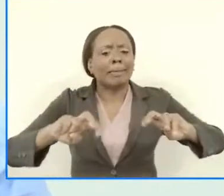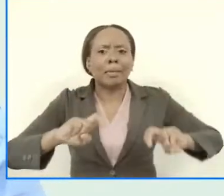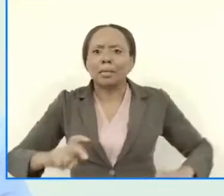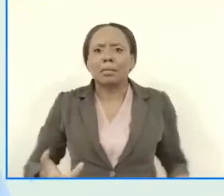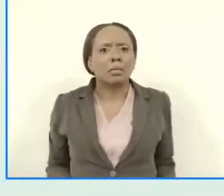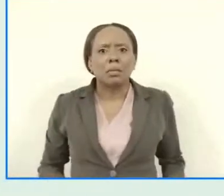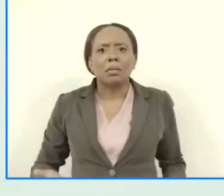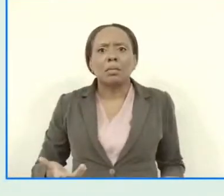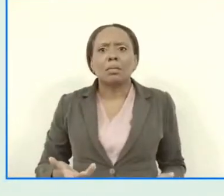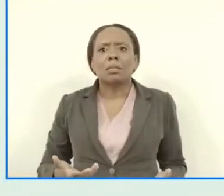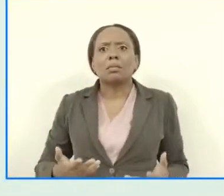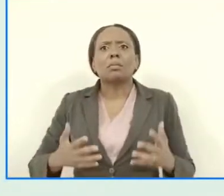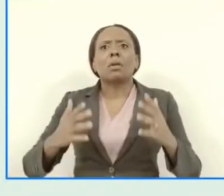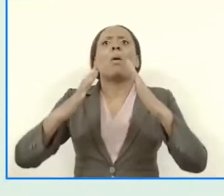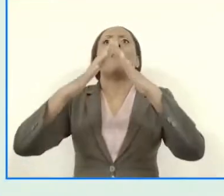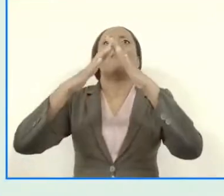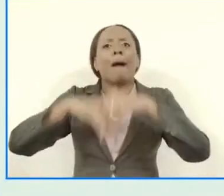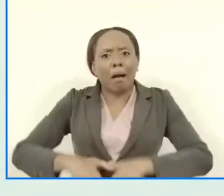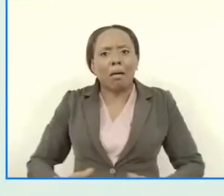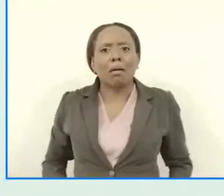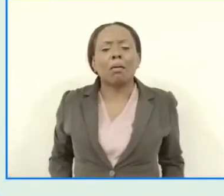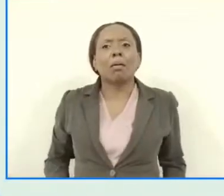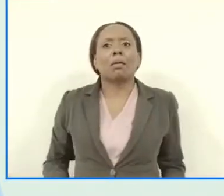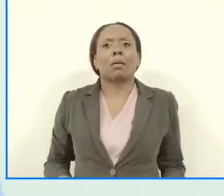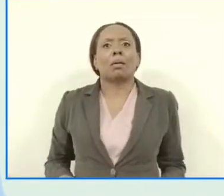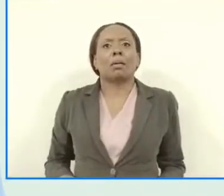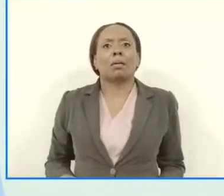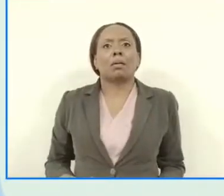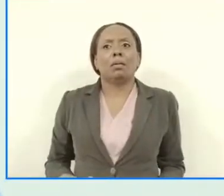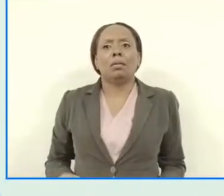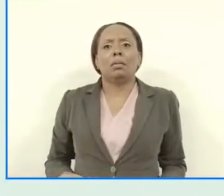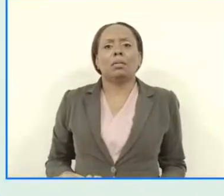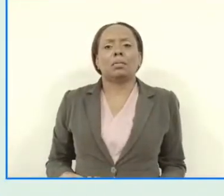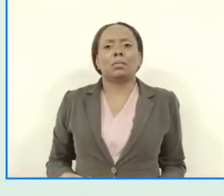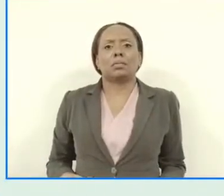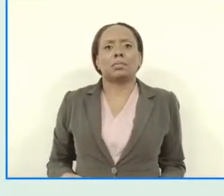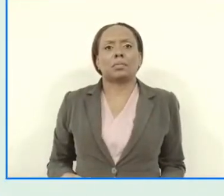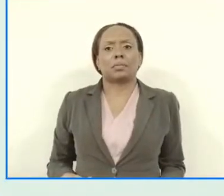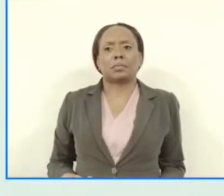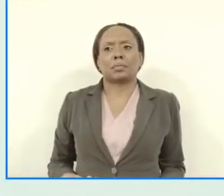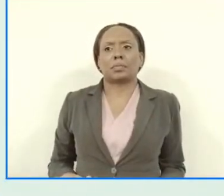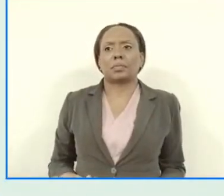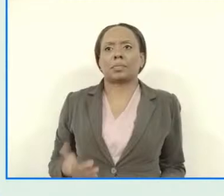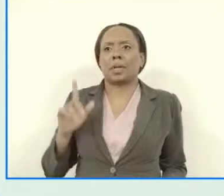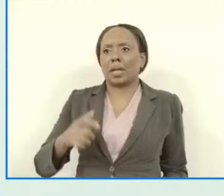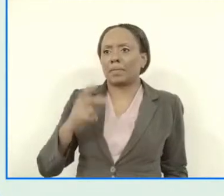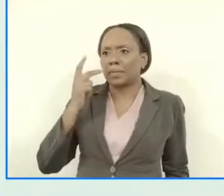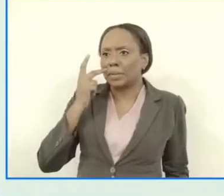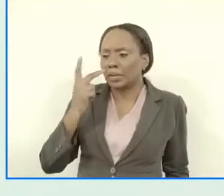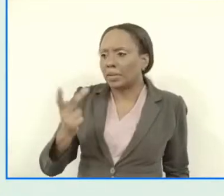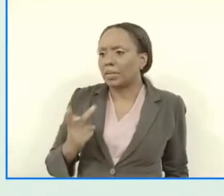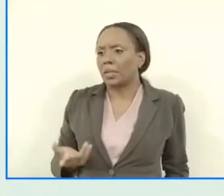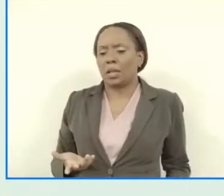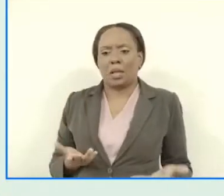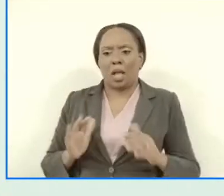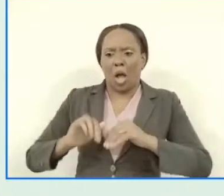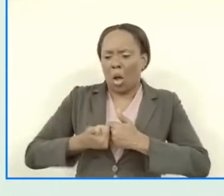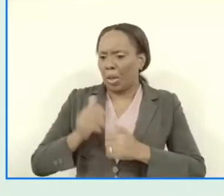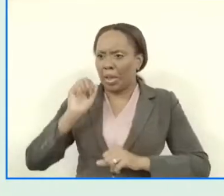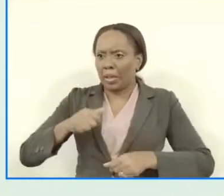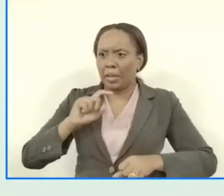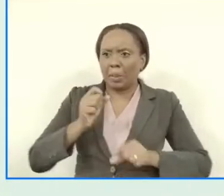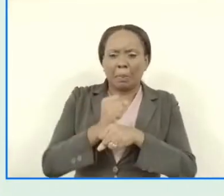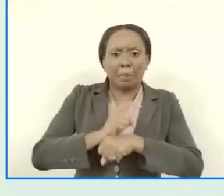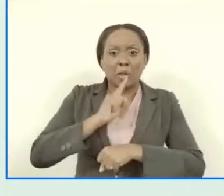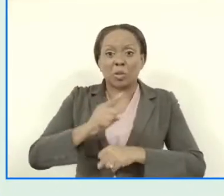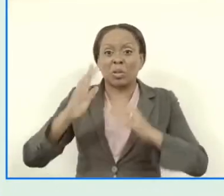cases where houses have been damaged, then you have to get in and see what is actually needed to try to return that house to some level